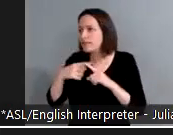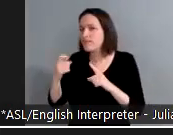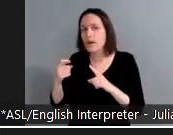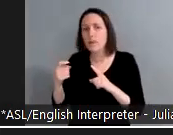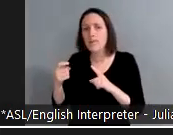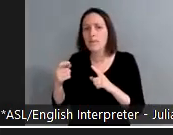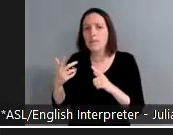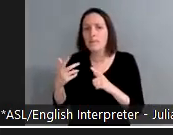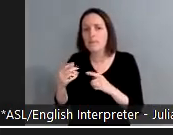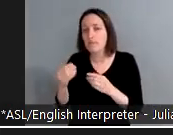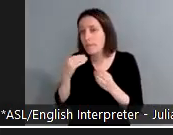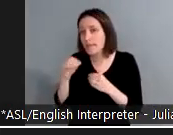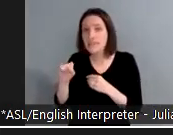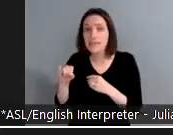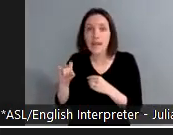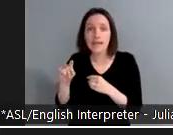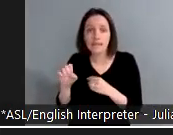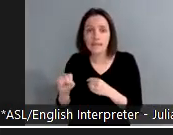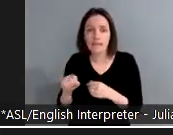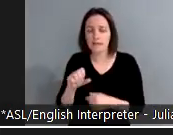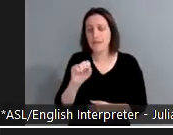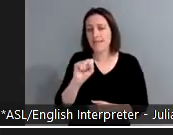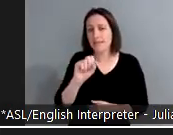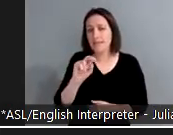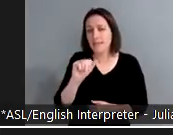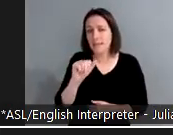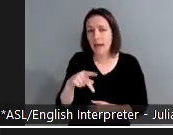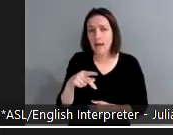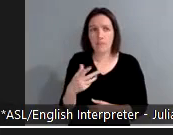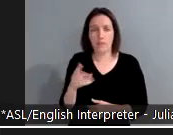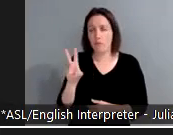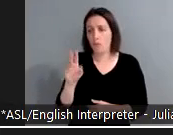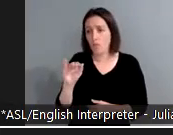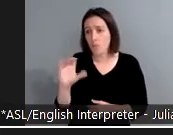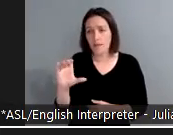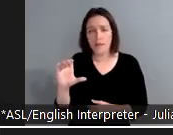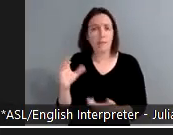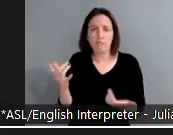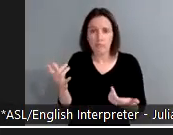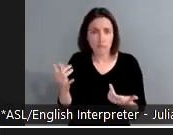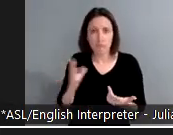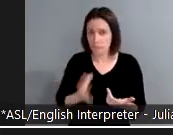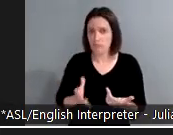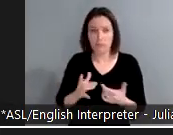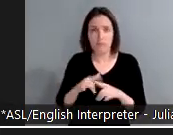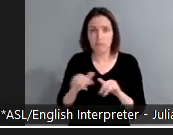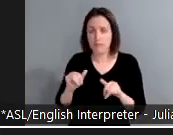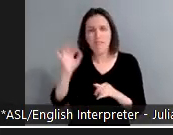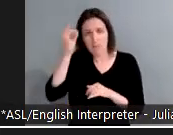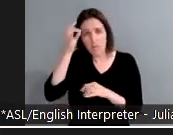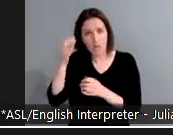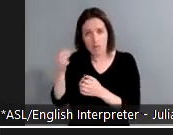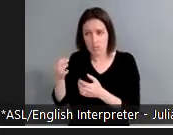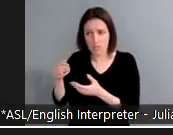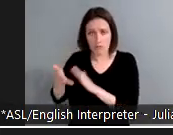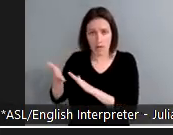sites, SNAP, WIC, or any other programs that are federally ran.